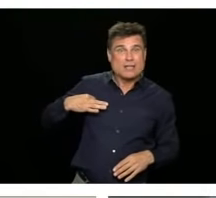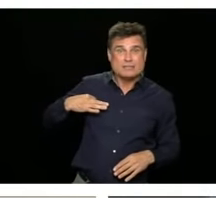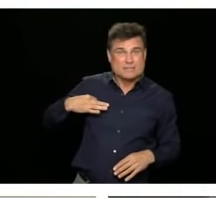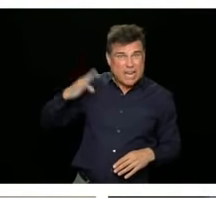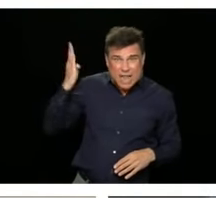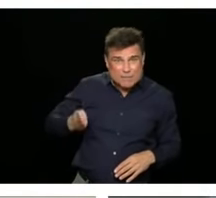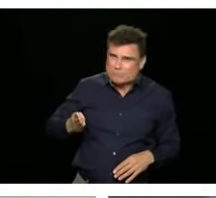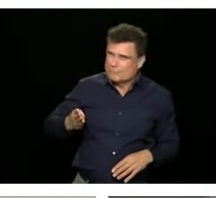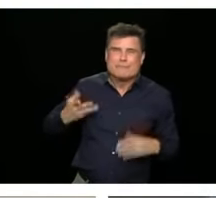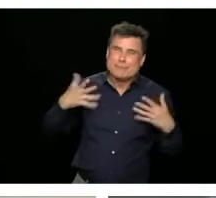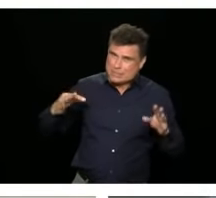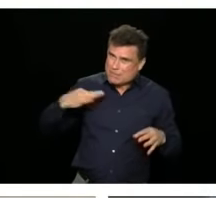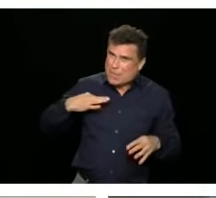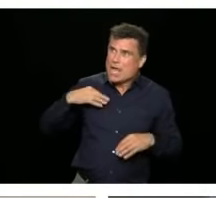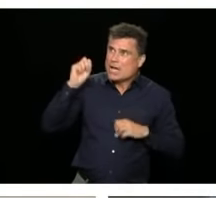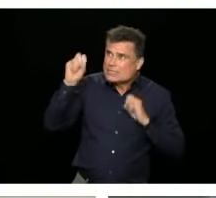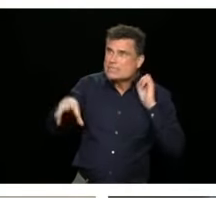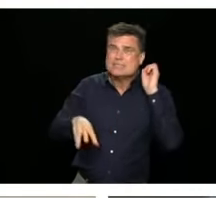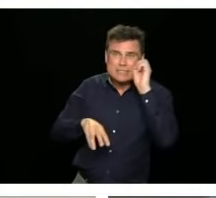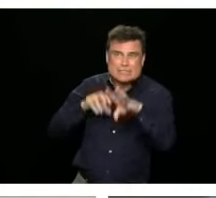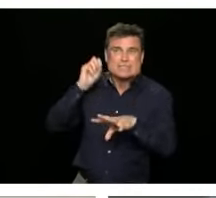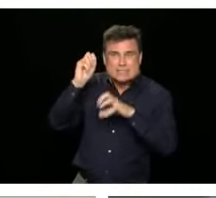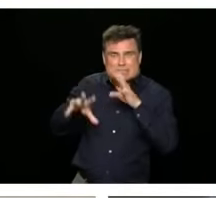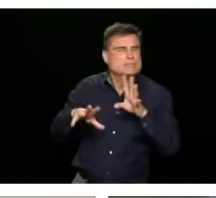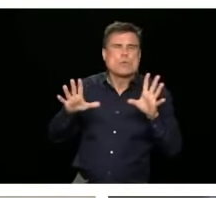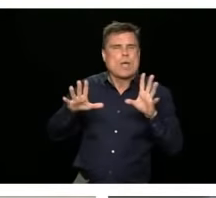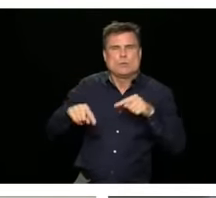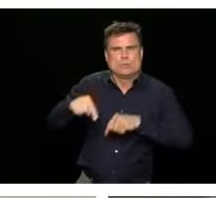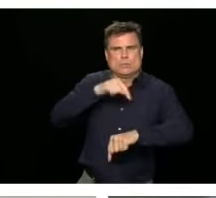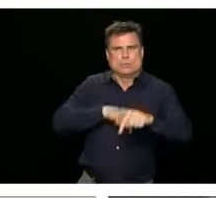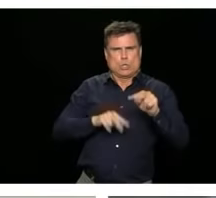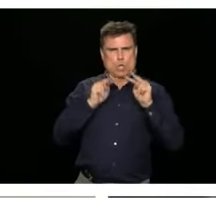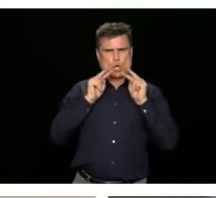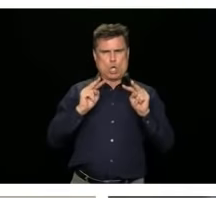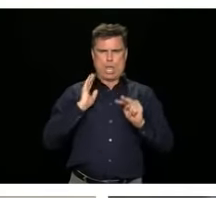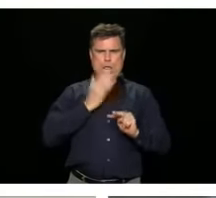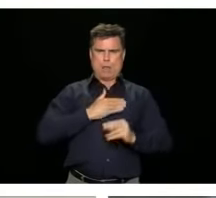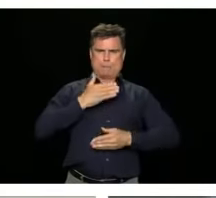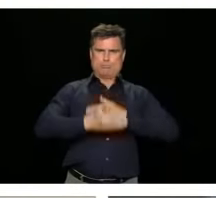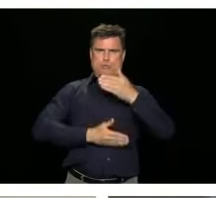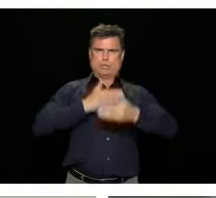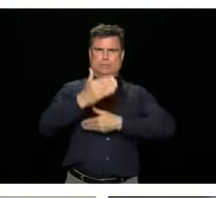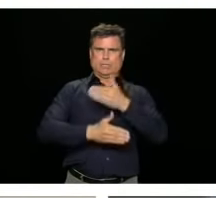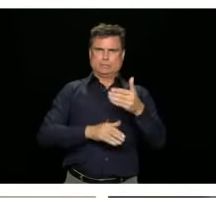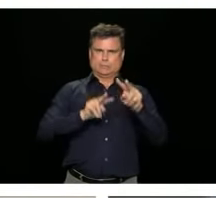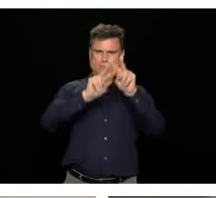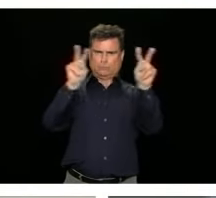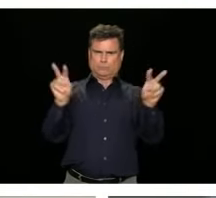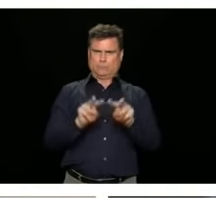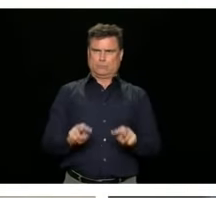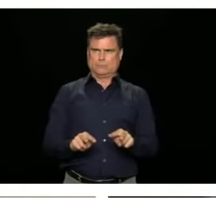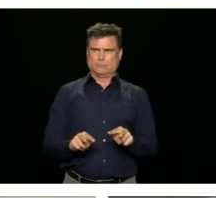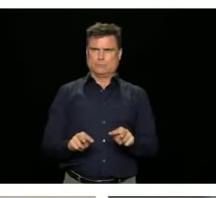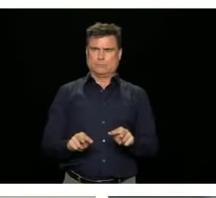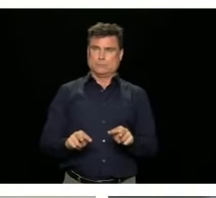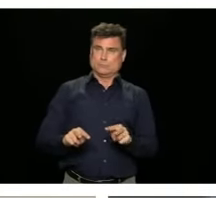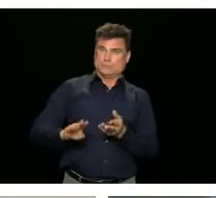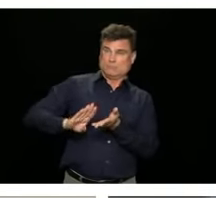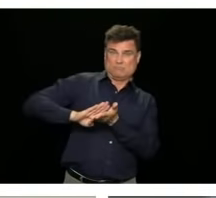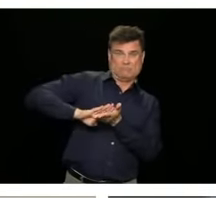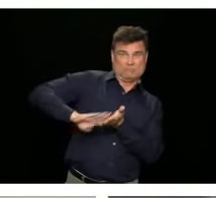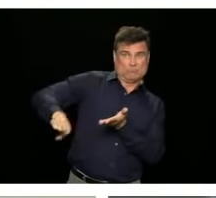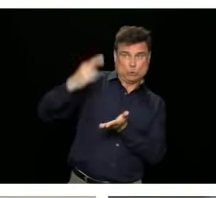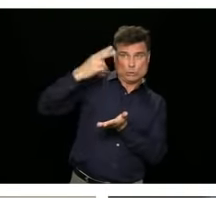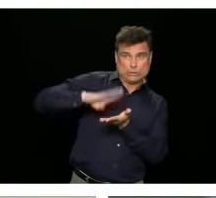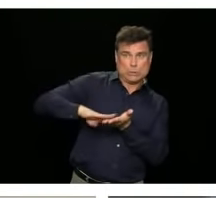it sounds very simple, it's hire them, but it is that. And it's also creating education and training opportunities. I know that